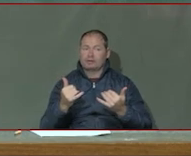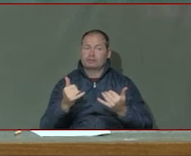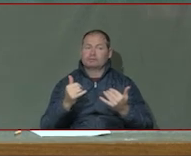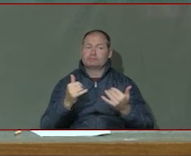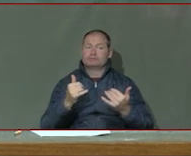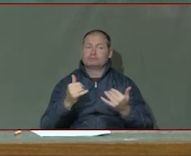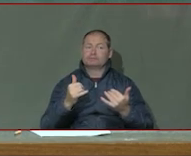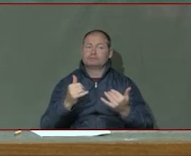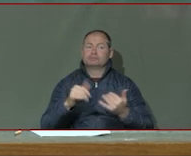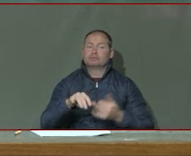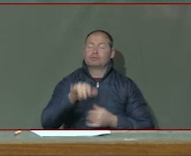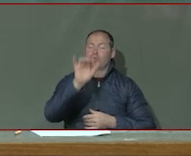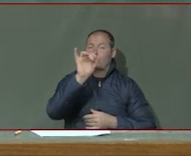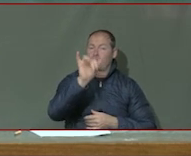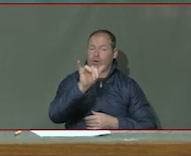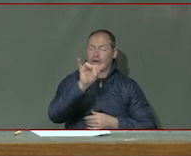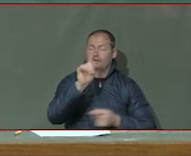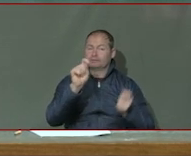over changing x.